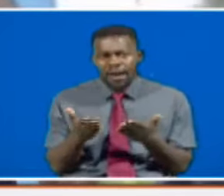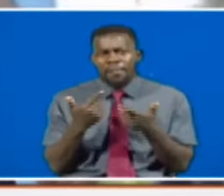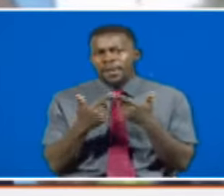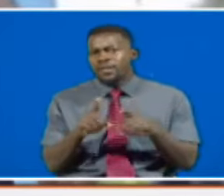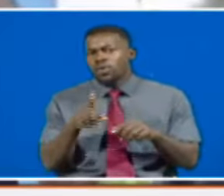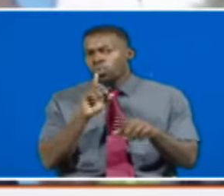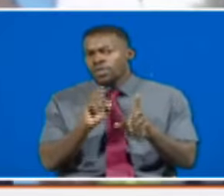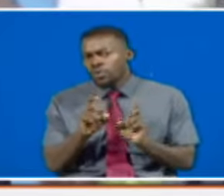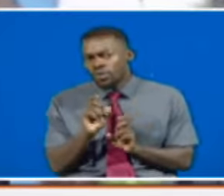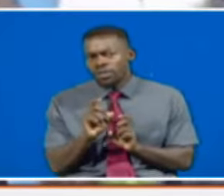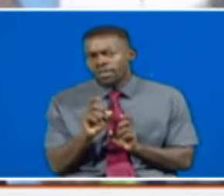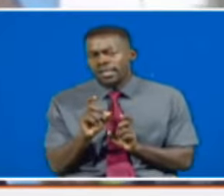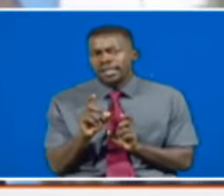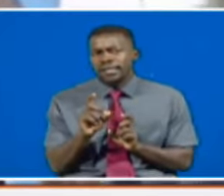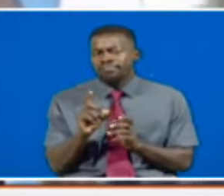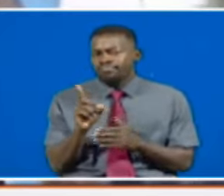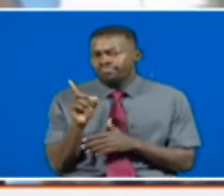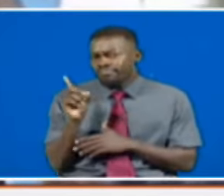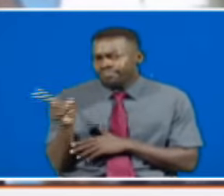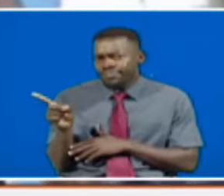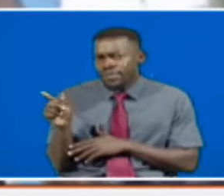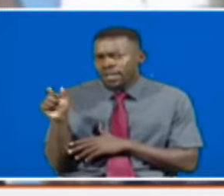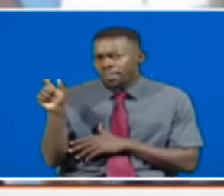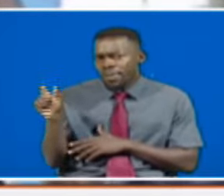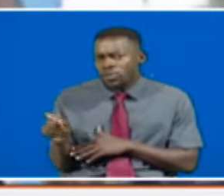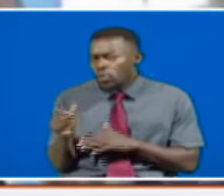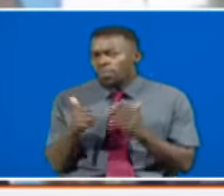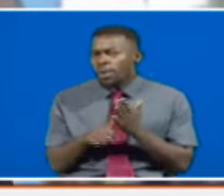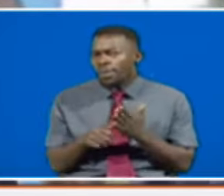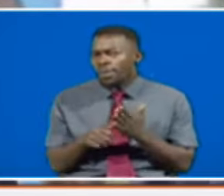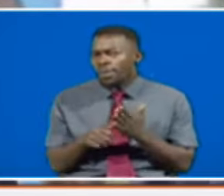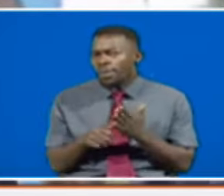Echesa kidnapped himself? What was the governor doing there?